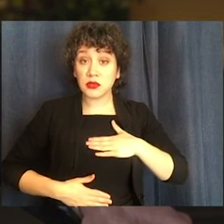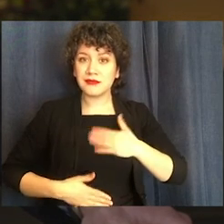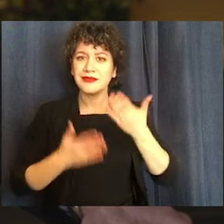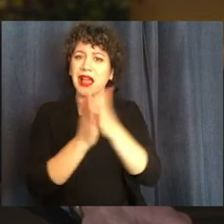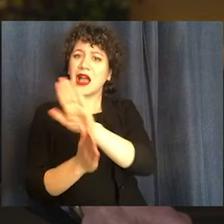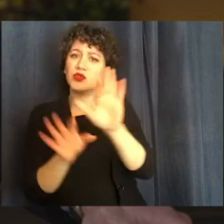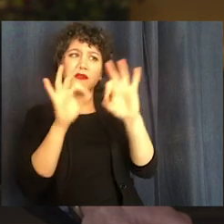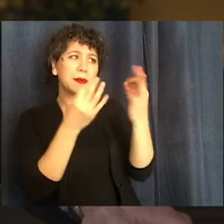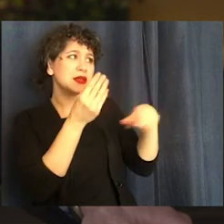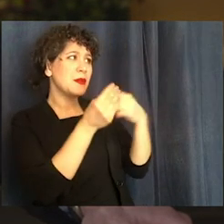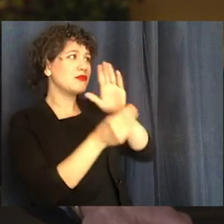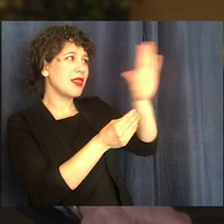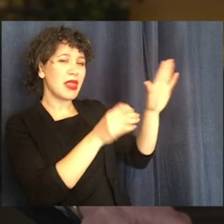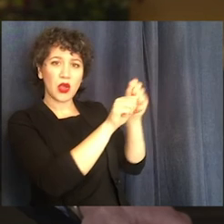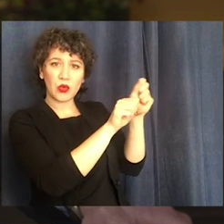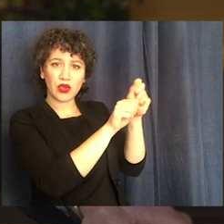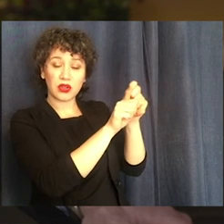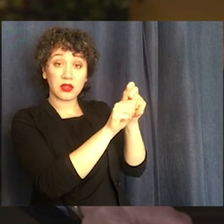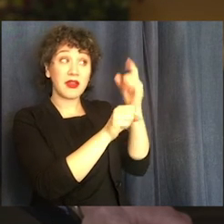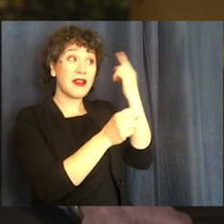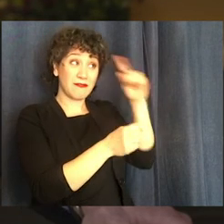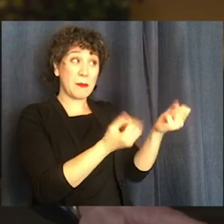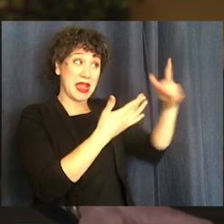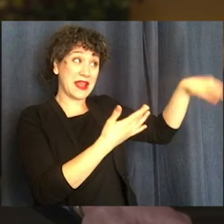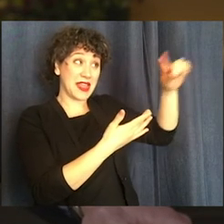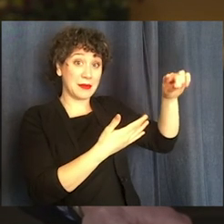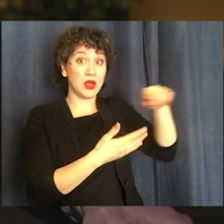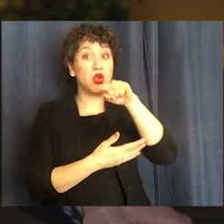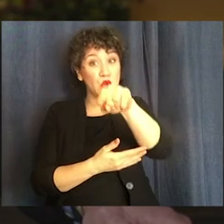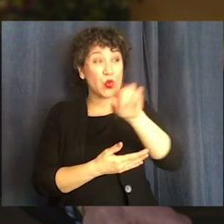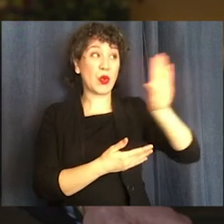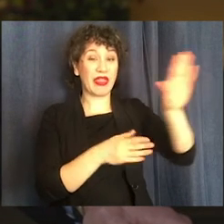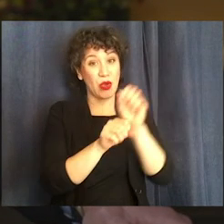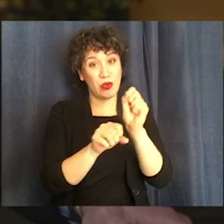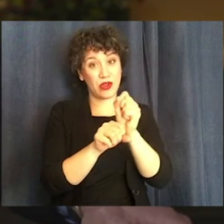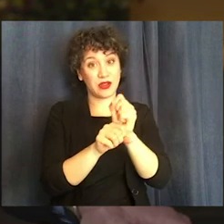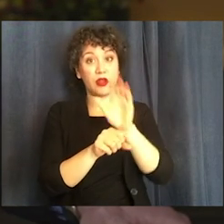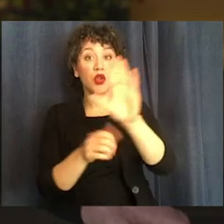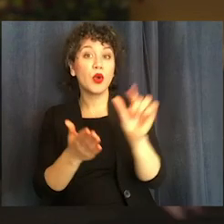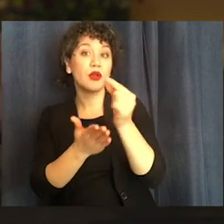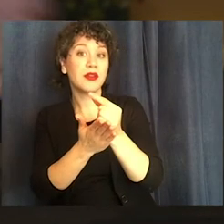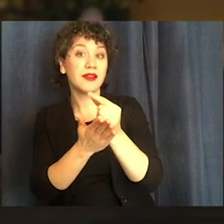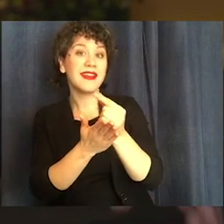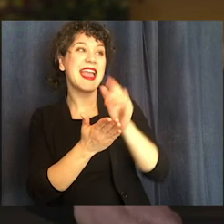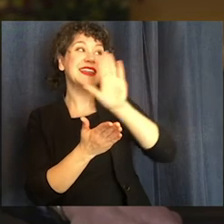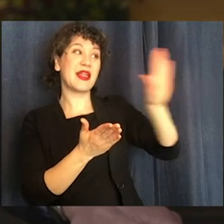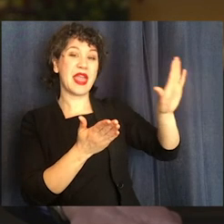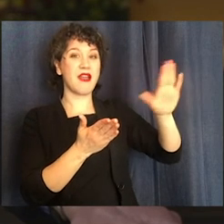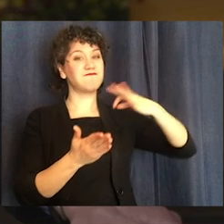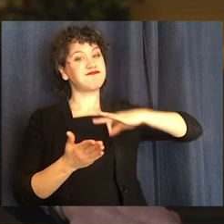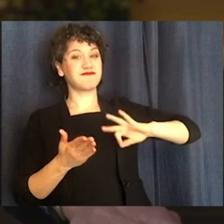end of an 18-year-long project. I had a hunch this work wasn't going to be my life's work, so when each summer